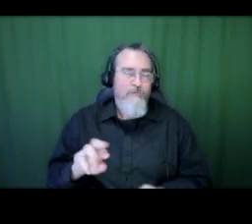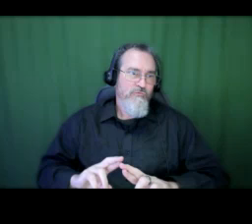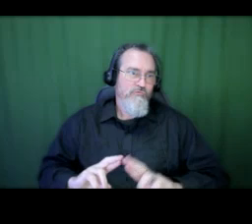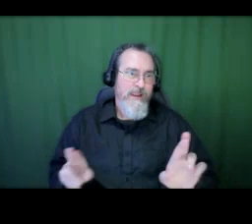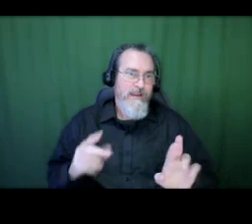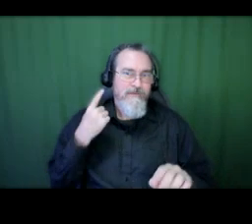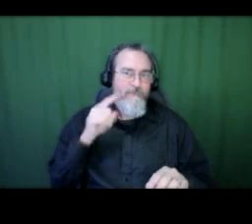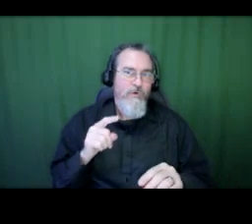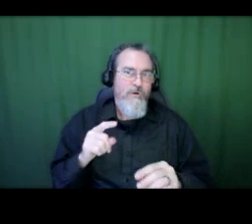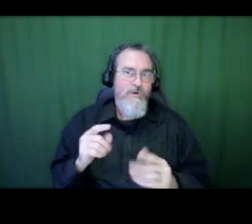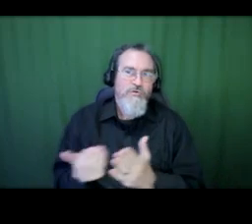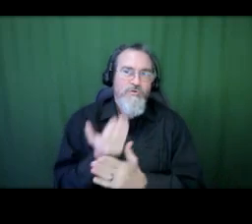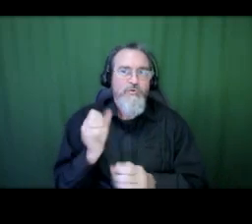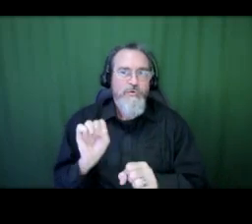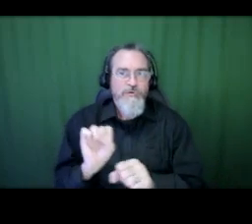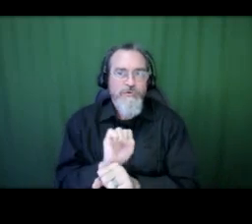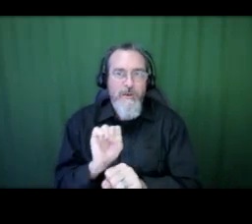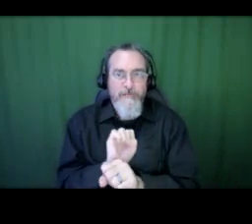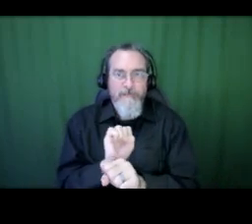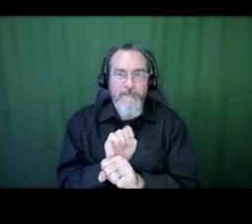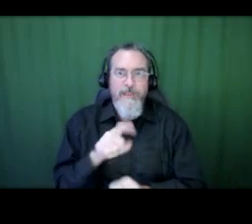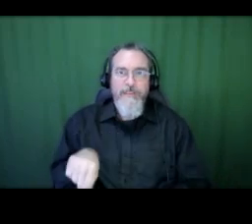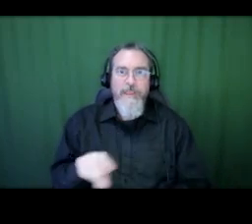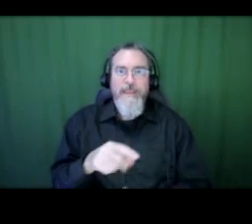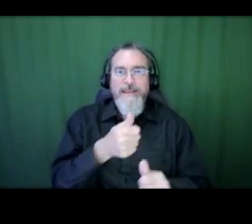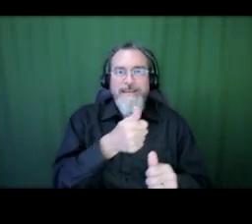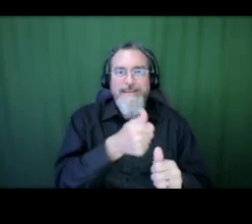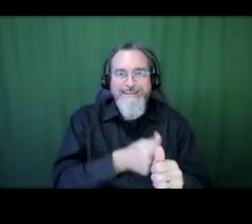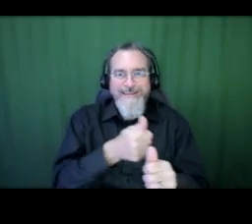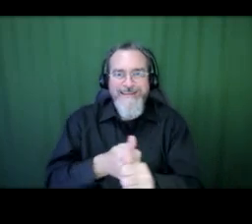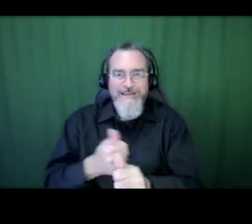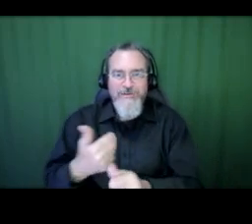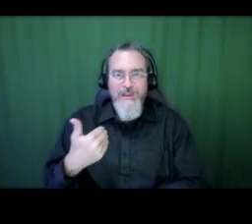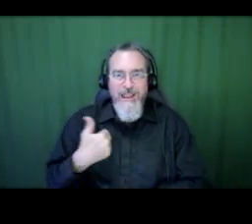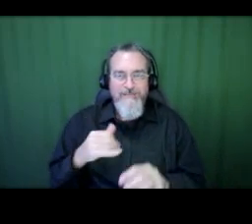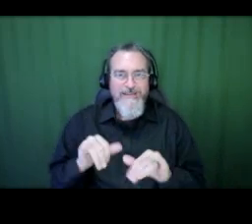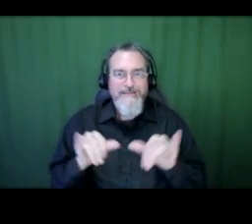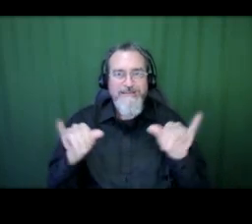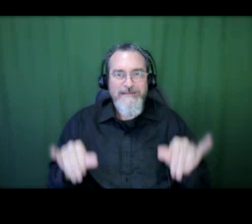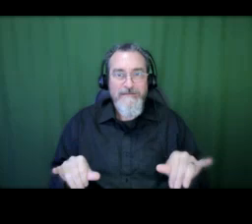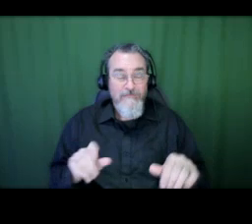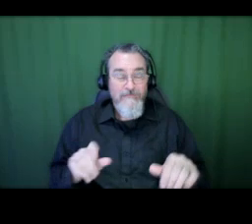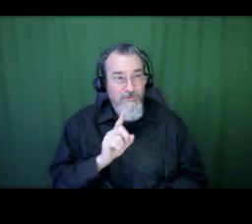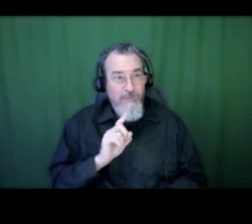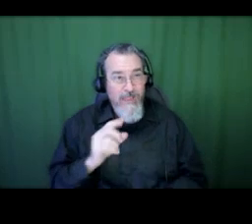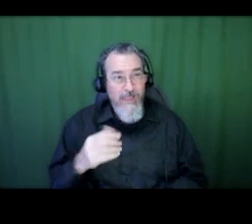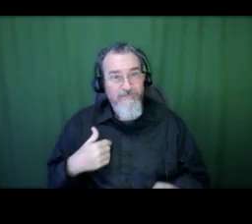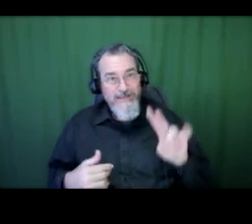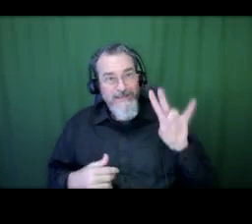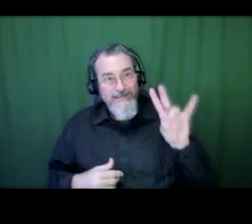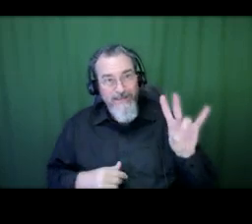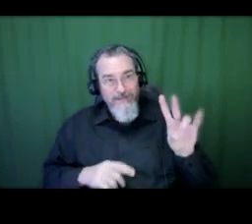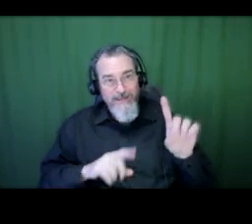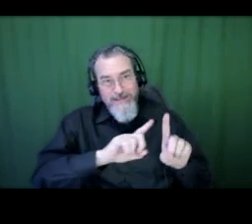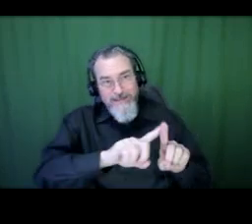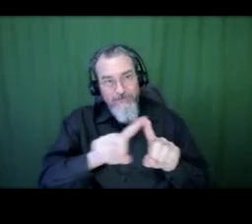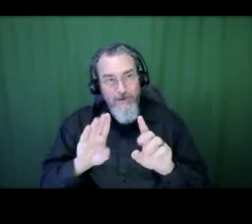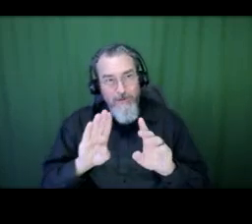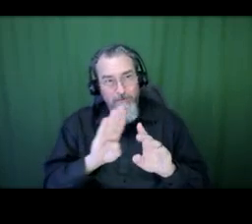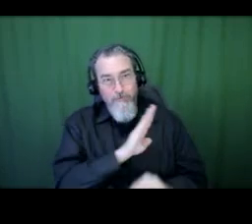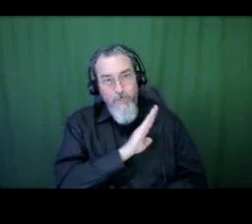these jobs. And they have each workforce development system. There are 7 different workforce development boards in LA County, and they sit